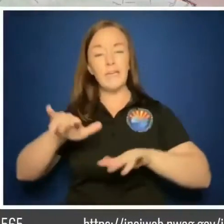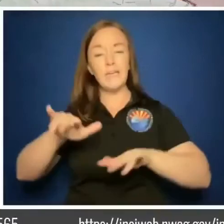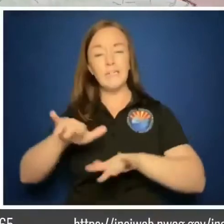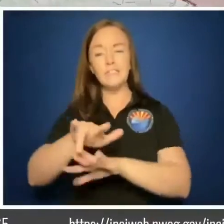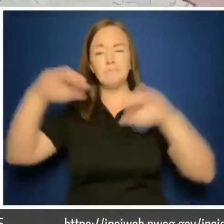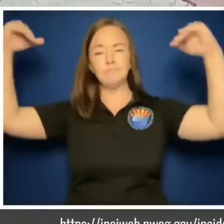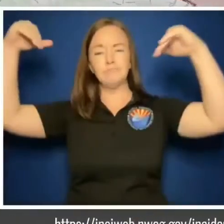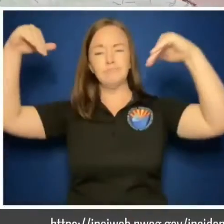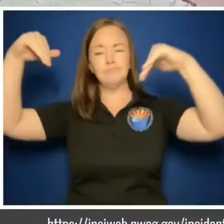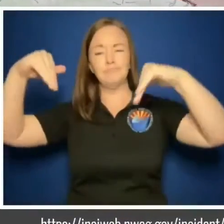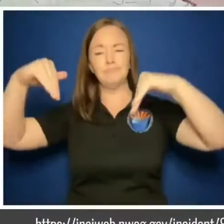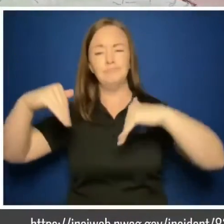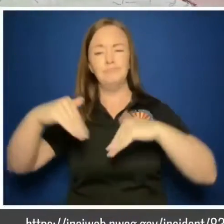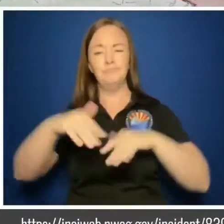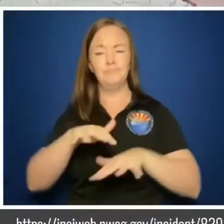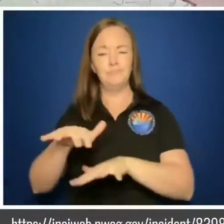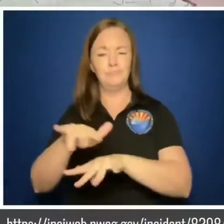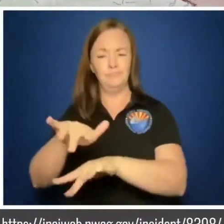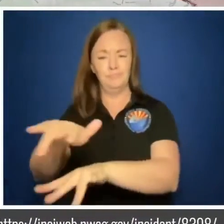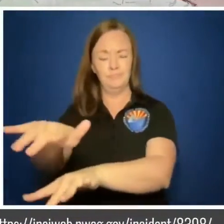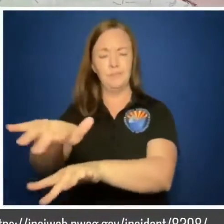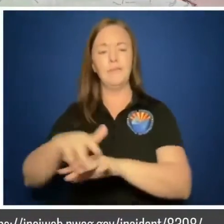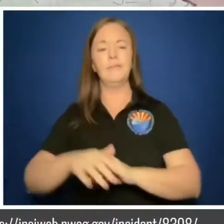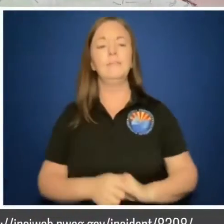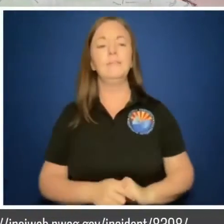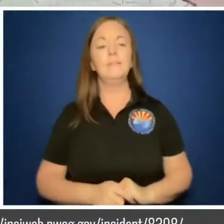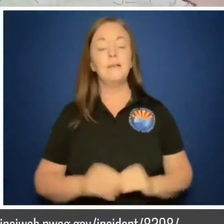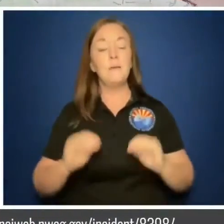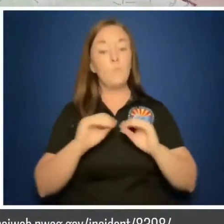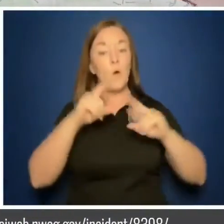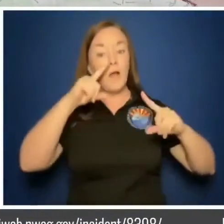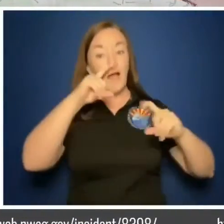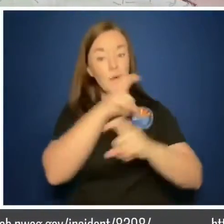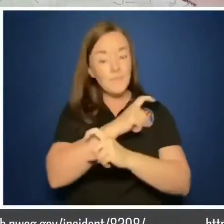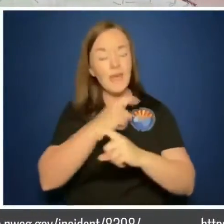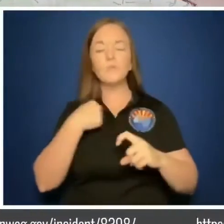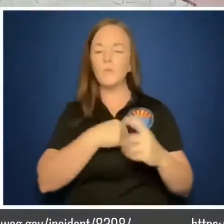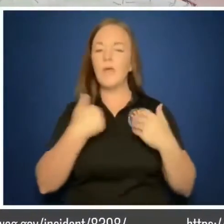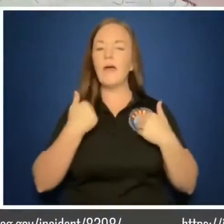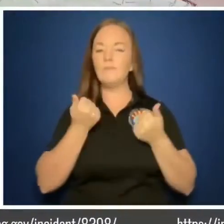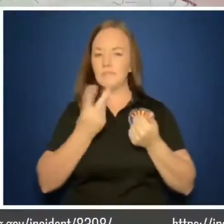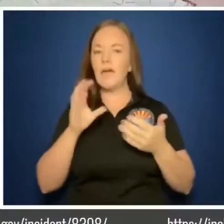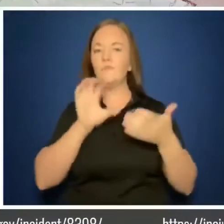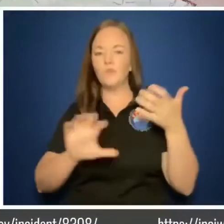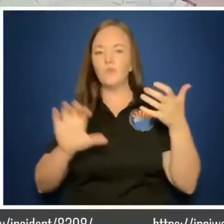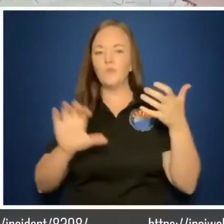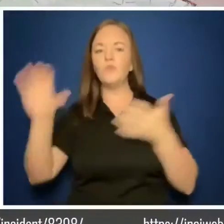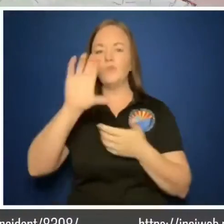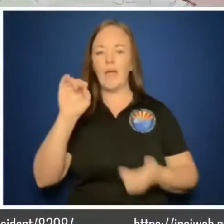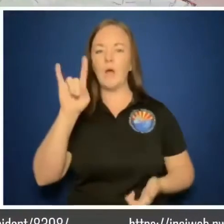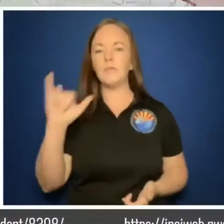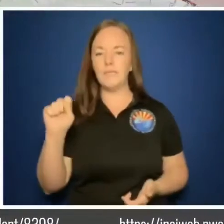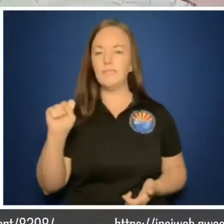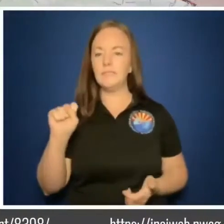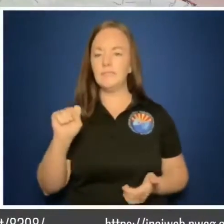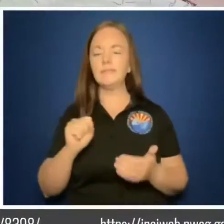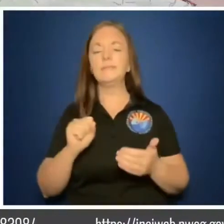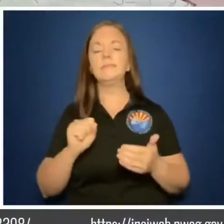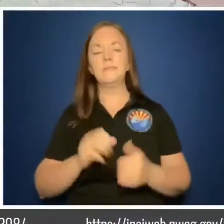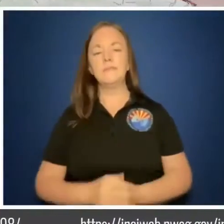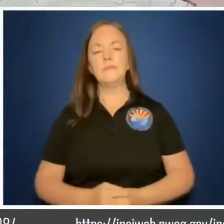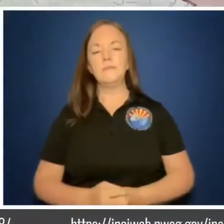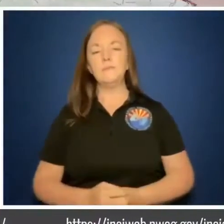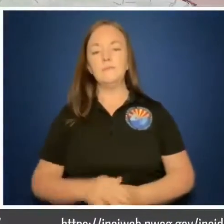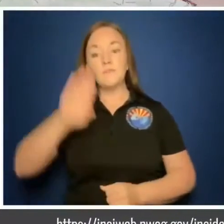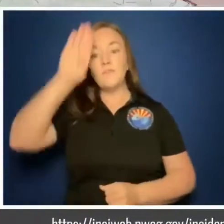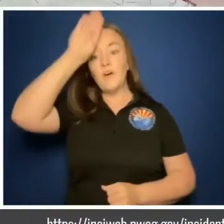add the complexity is we have multiple counties that are separated by the river drainage. Your firefighters that have been out on the